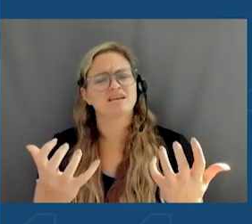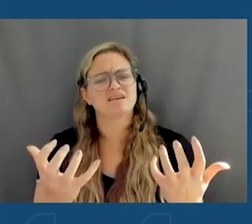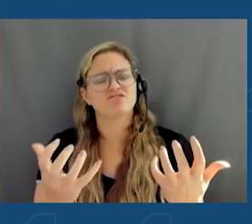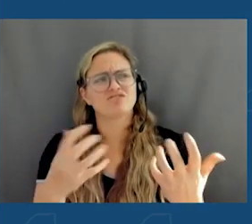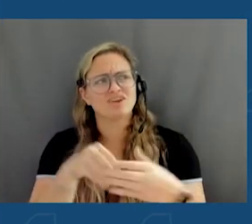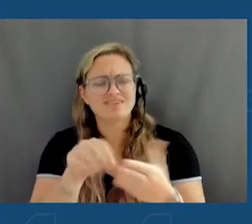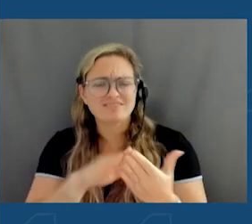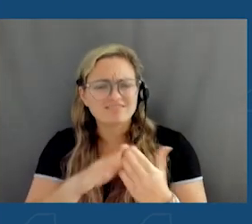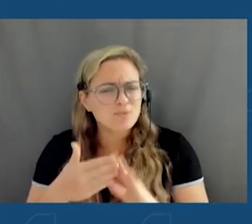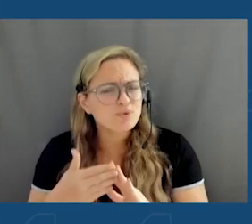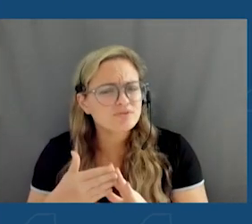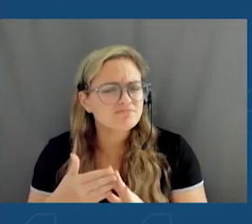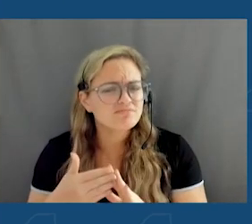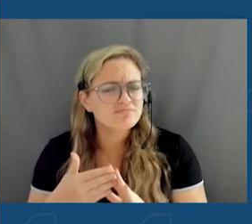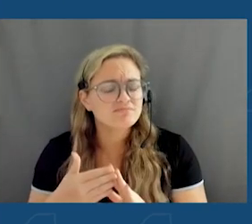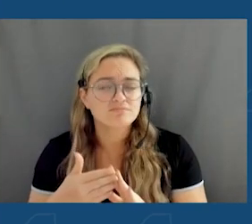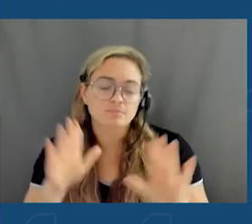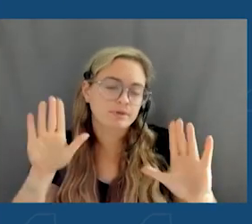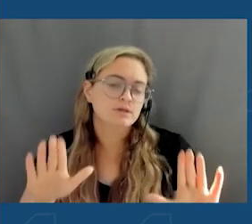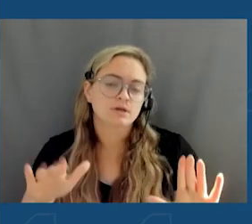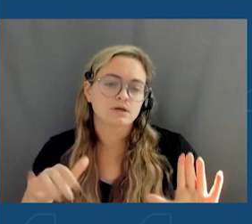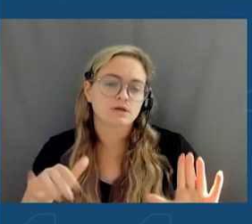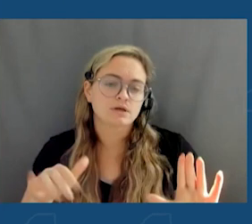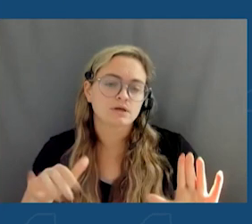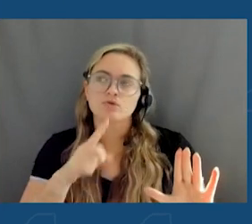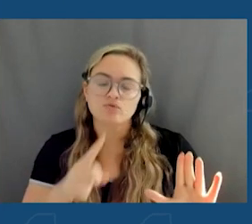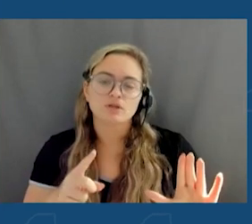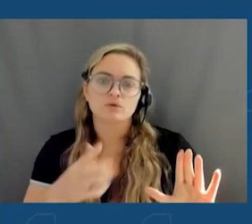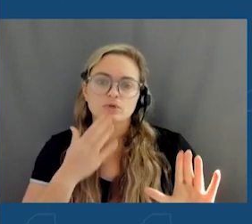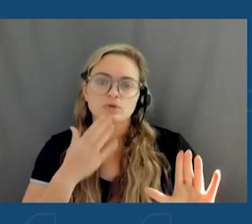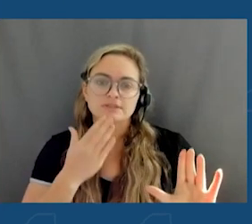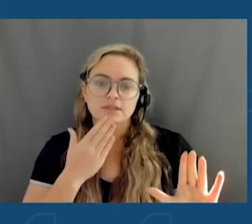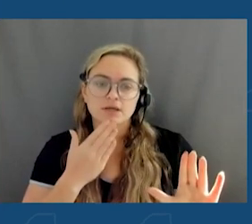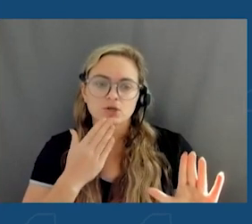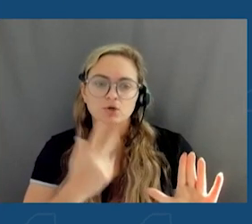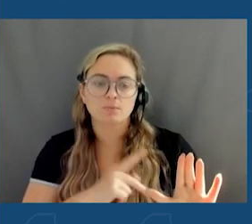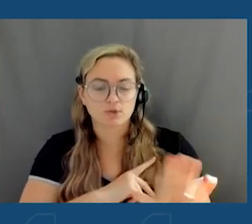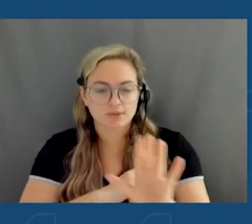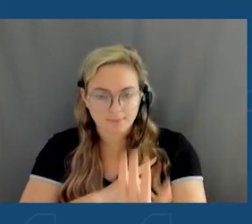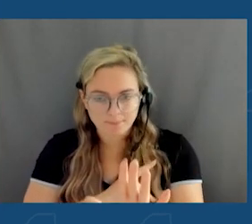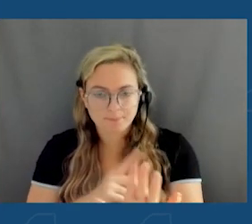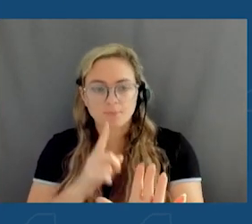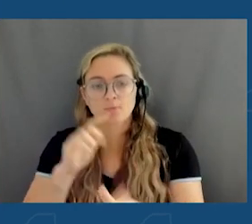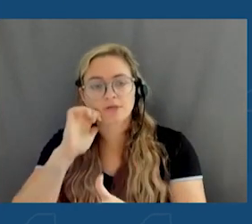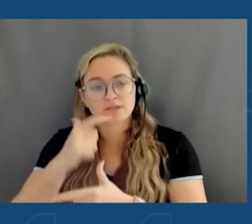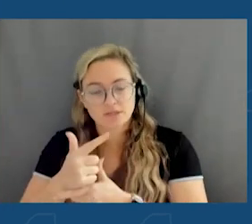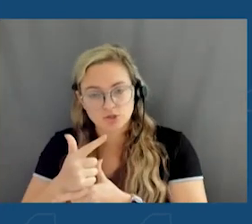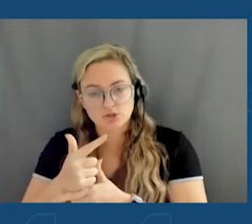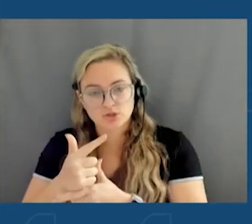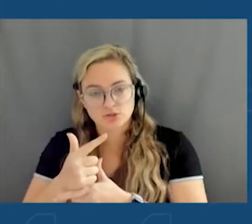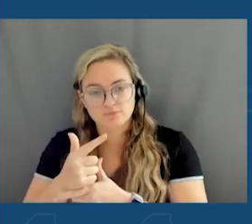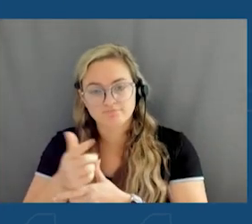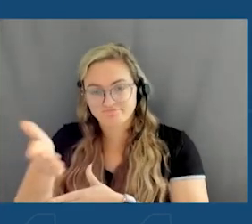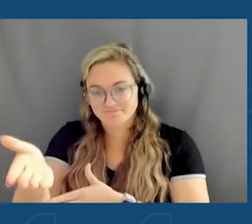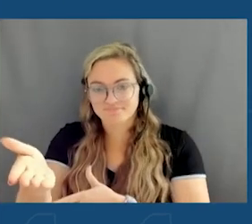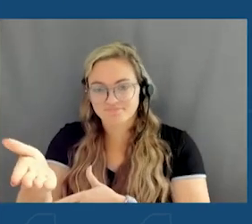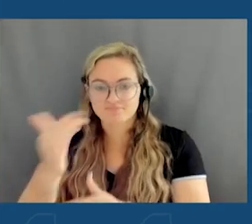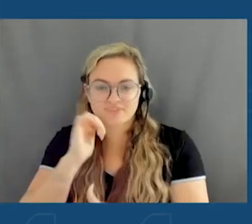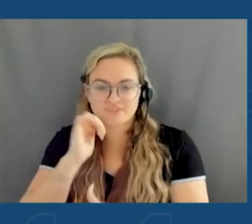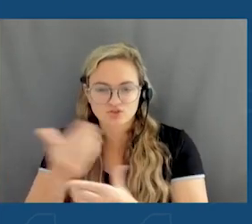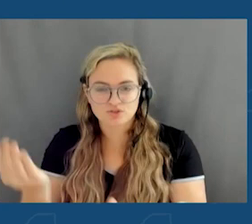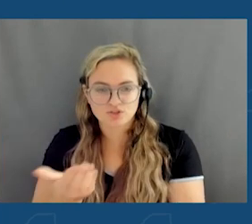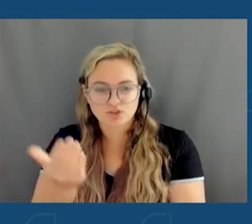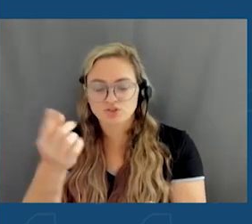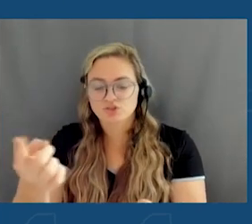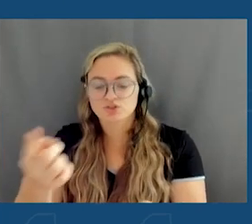neighborhood is incredible. I want to really give thanks personally to my sister, Lucecita, who is the one who put